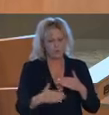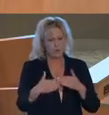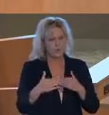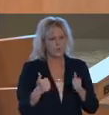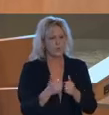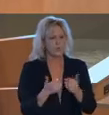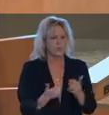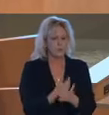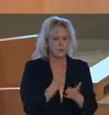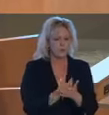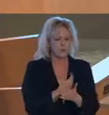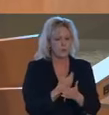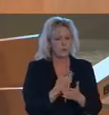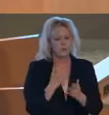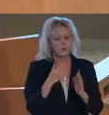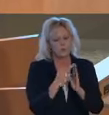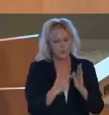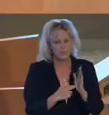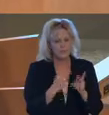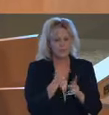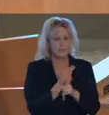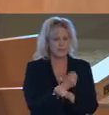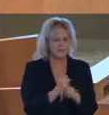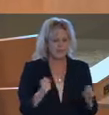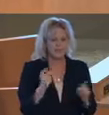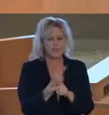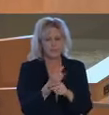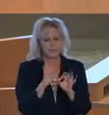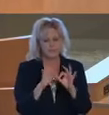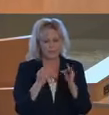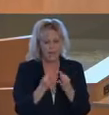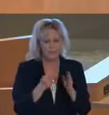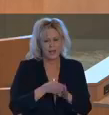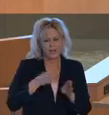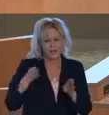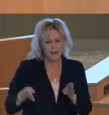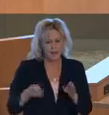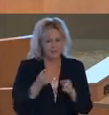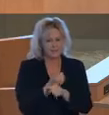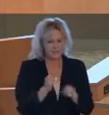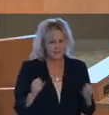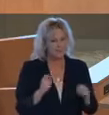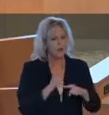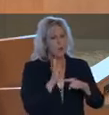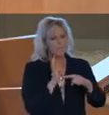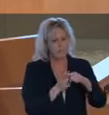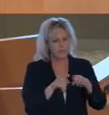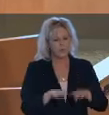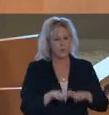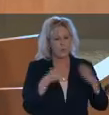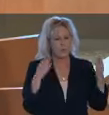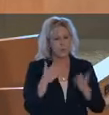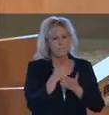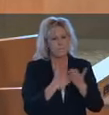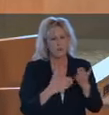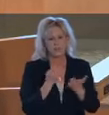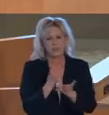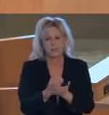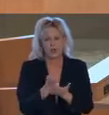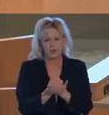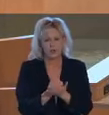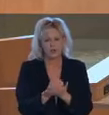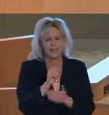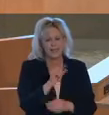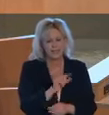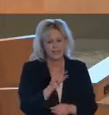these new protocols. Will keep us safe, will keep our family safe, our neighbors safe, as well as be able to open up parts of the economy